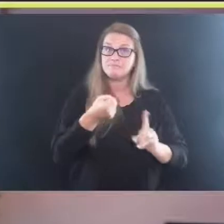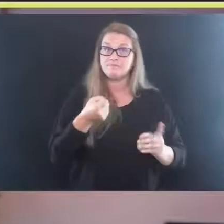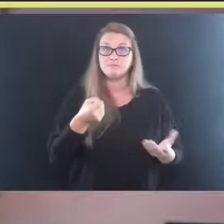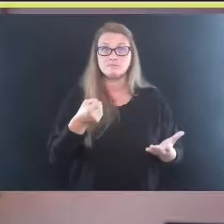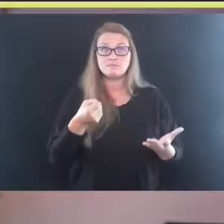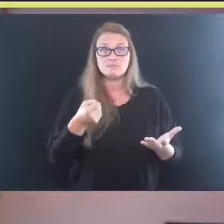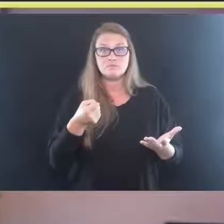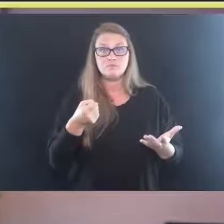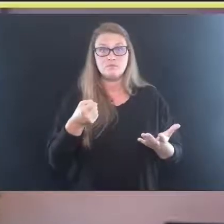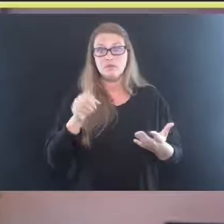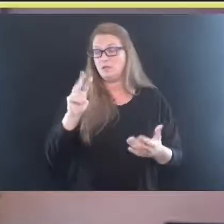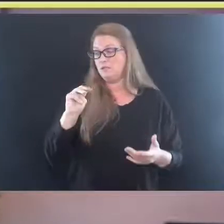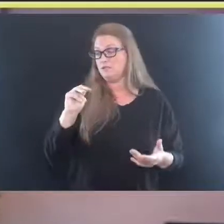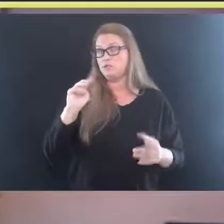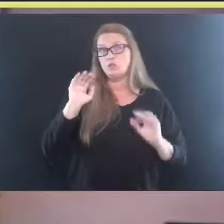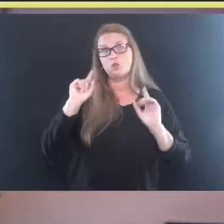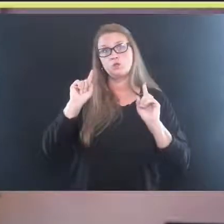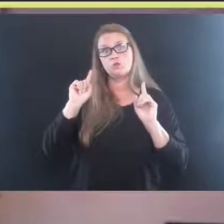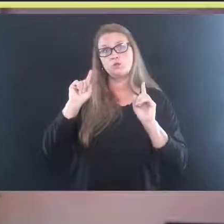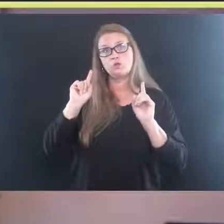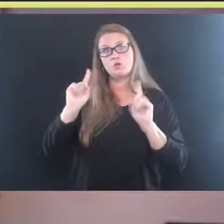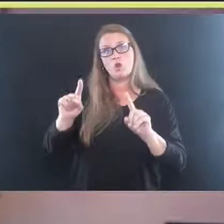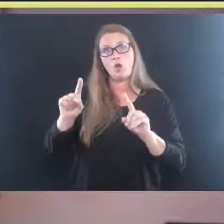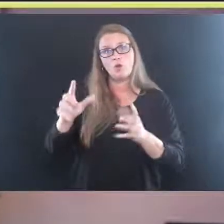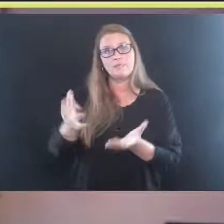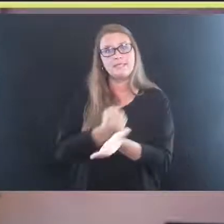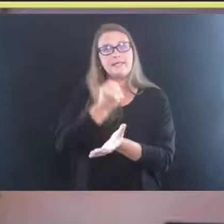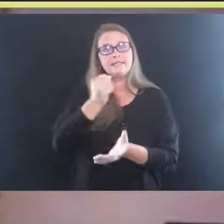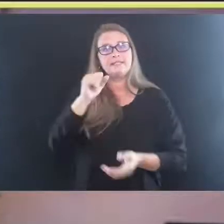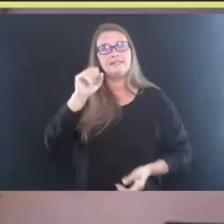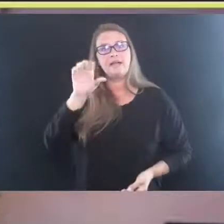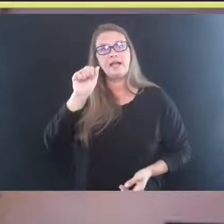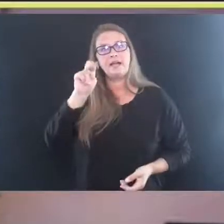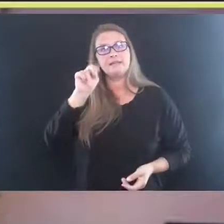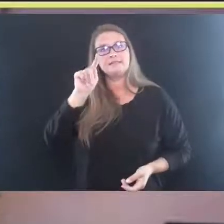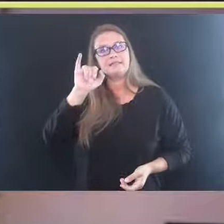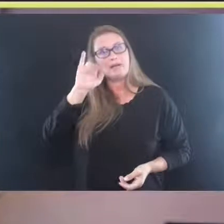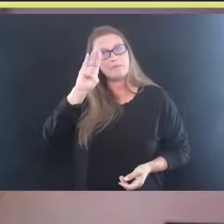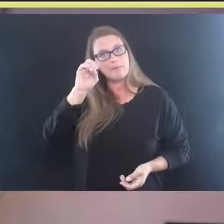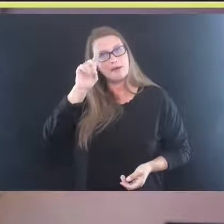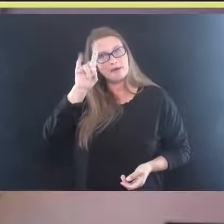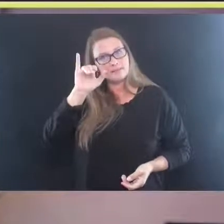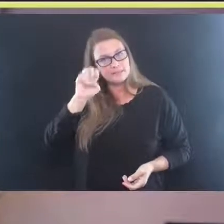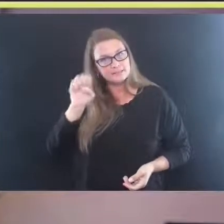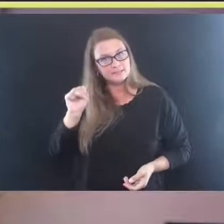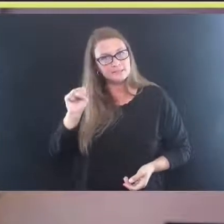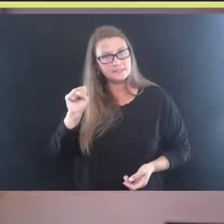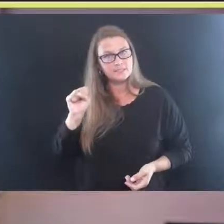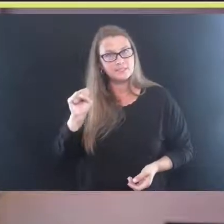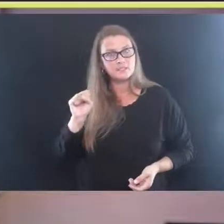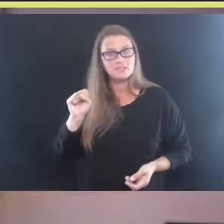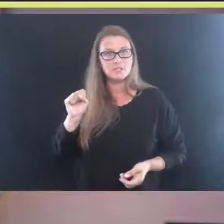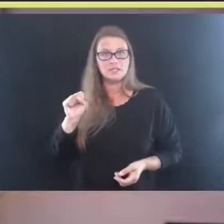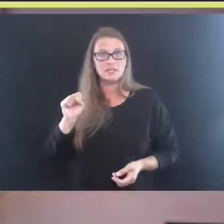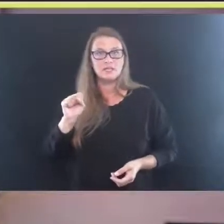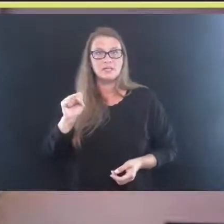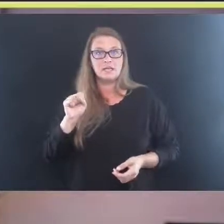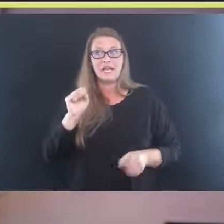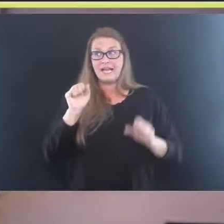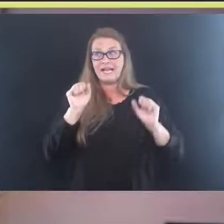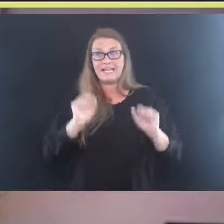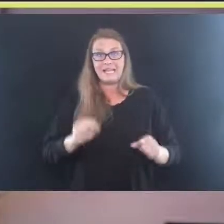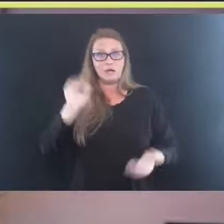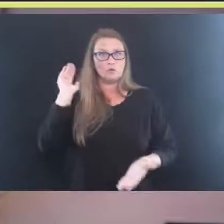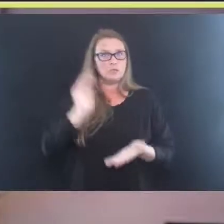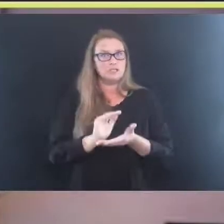go get monoclonal antibody testing. We've expanded the capabilities to do that. And they can not only be life-threatening, but they can reduce your